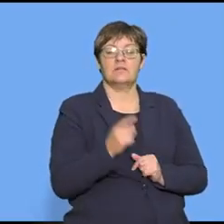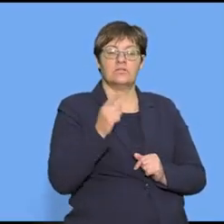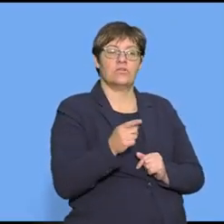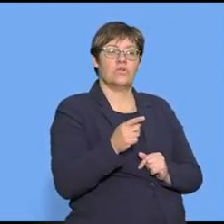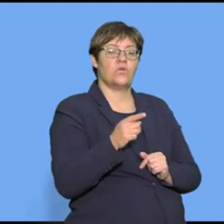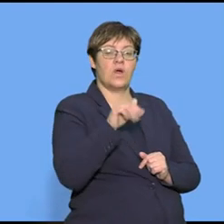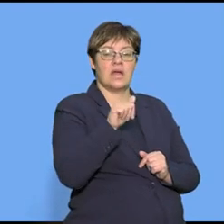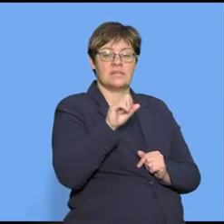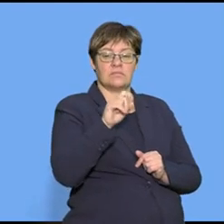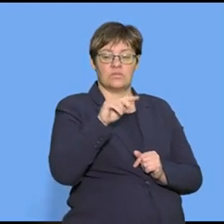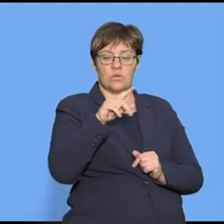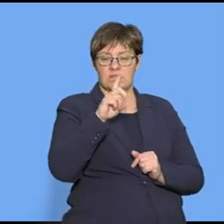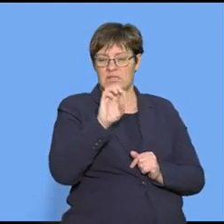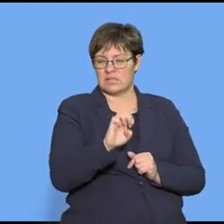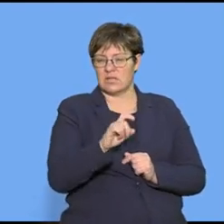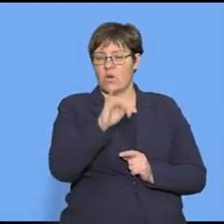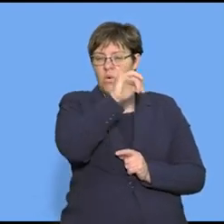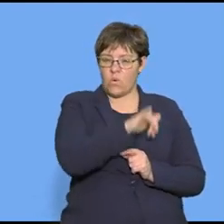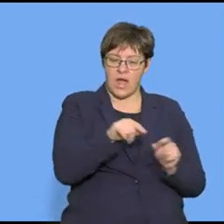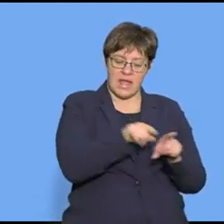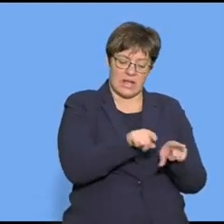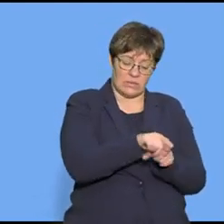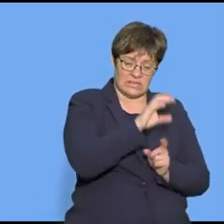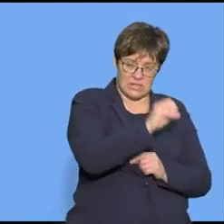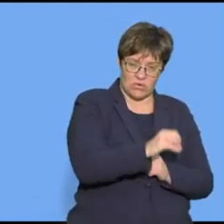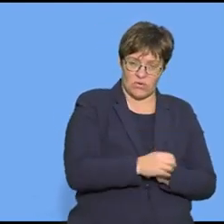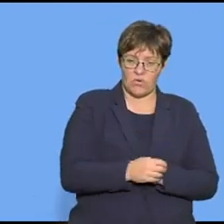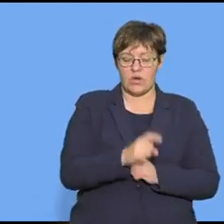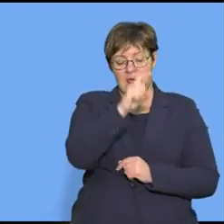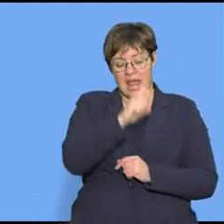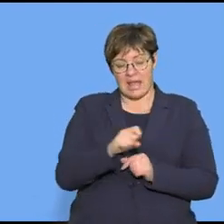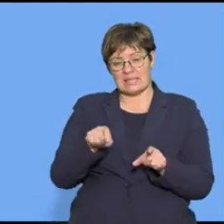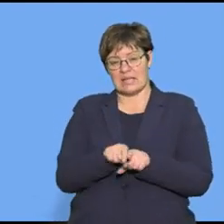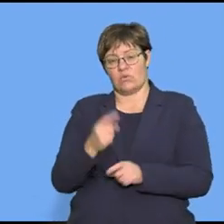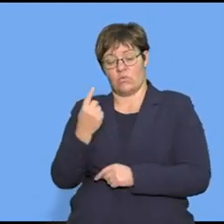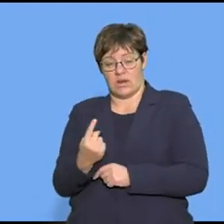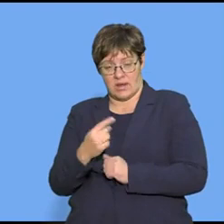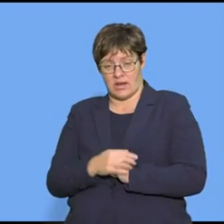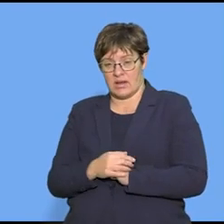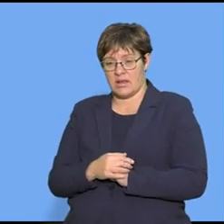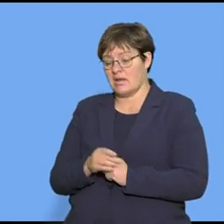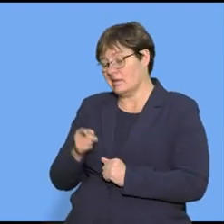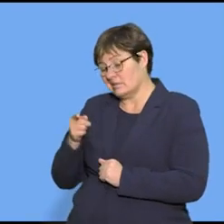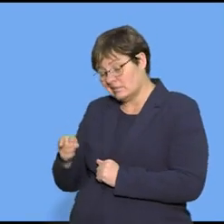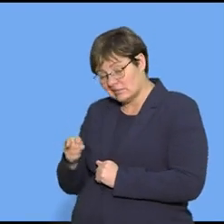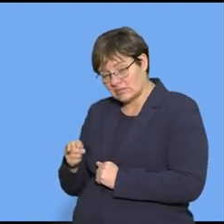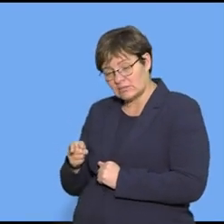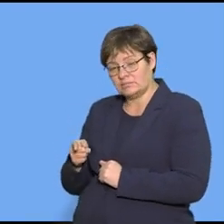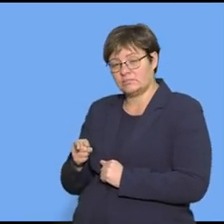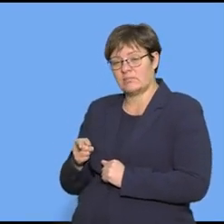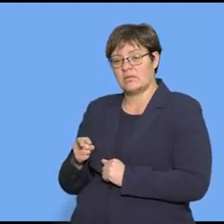was y equal to 0 and x is equals to 1. And then our asymptote here will